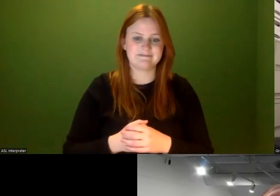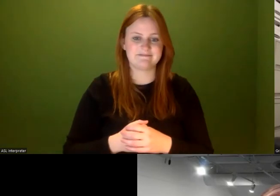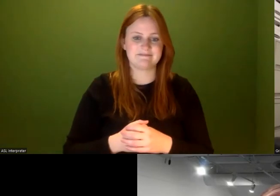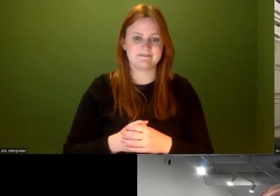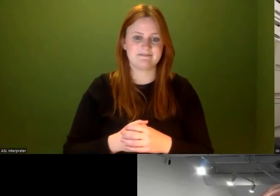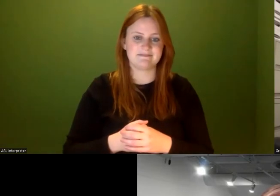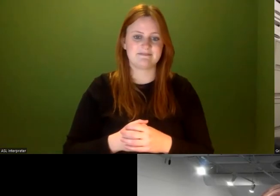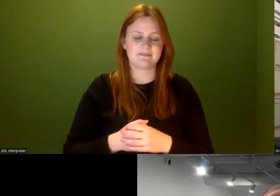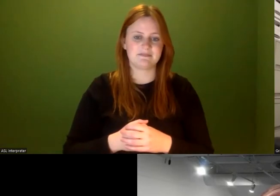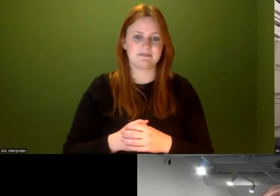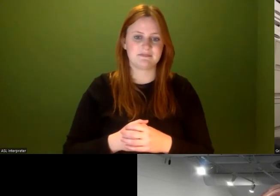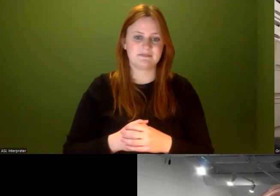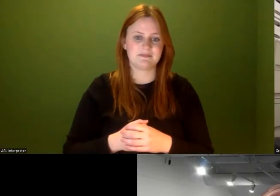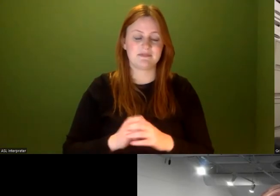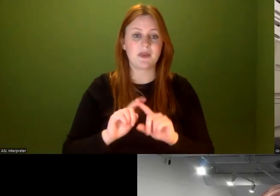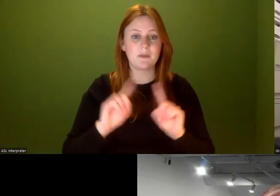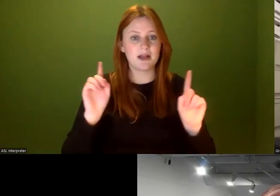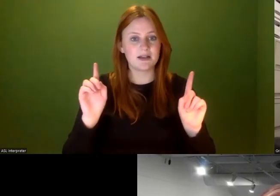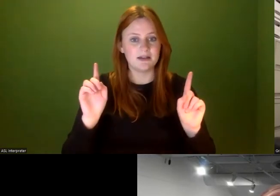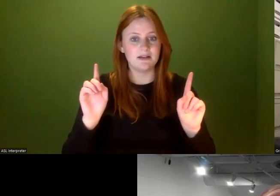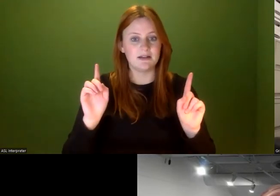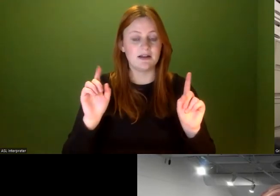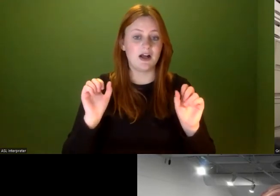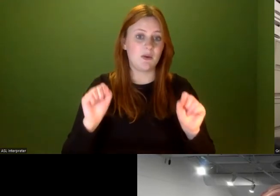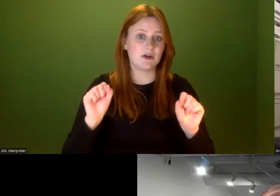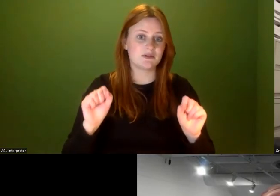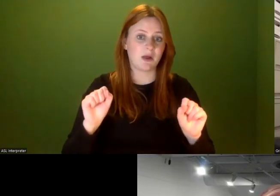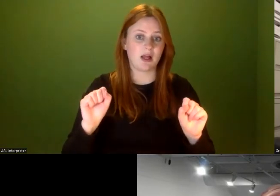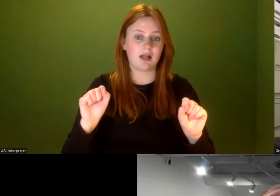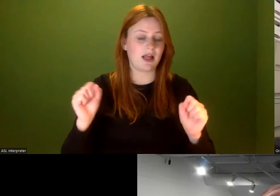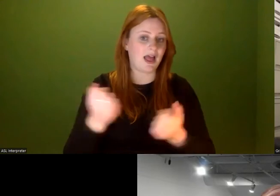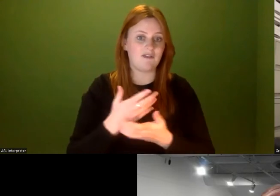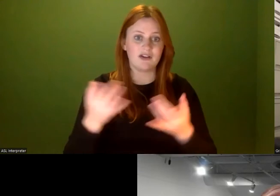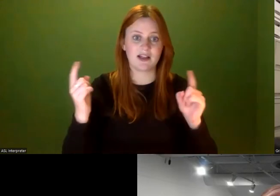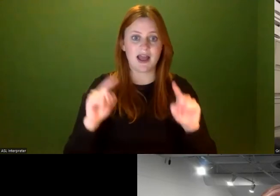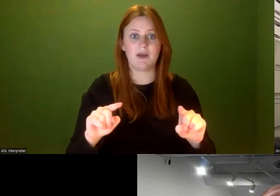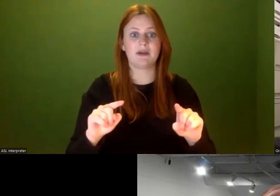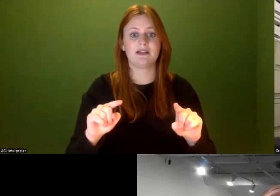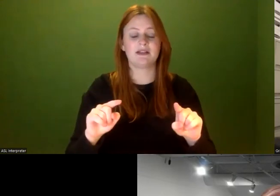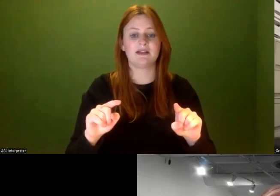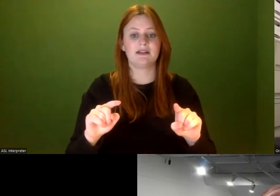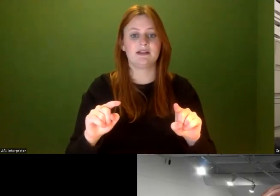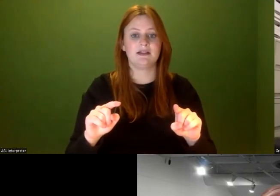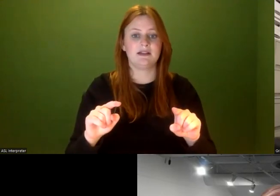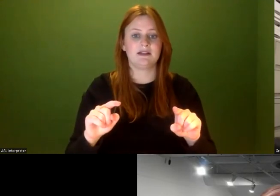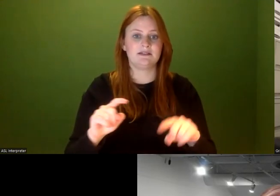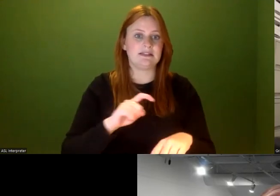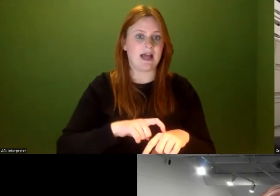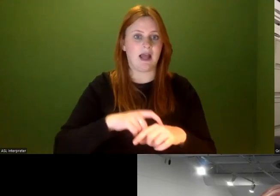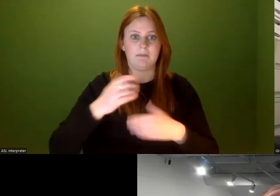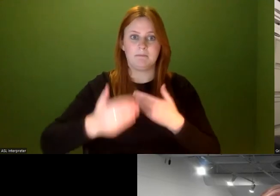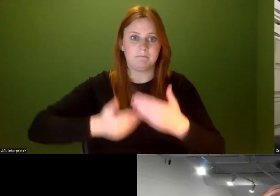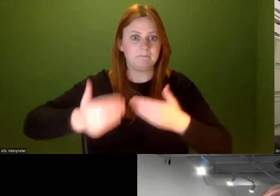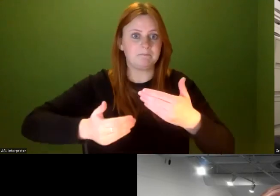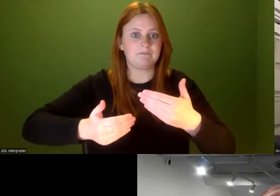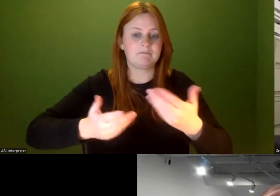But, you know, could... all of it have happened in a timely fashion. I think that's a big part